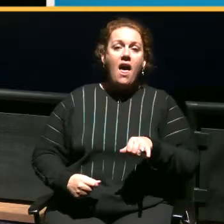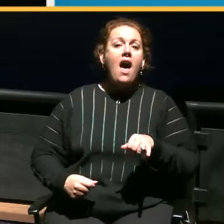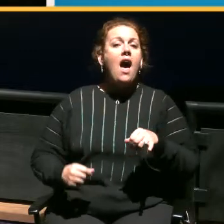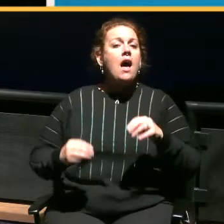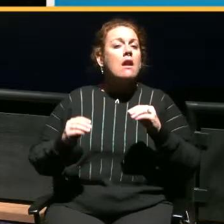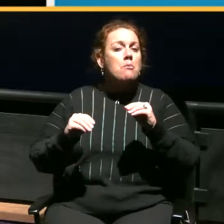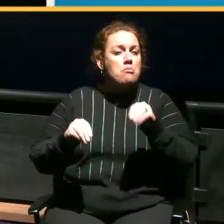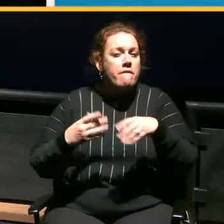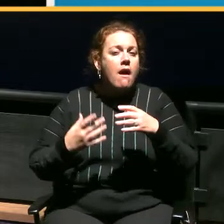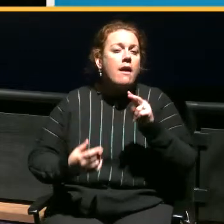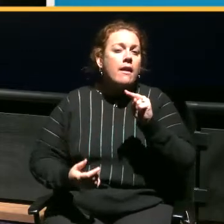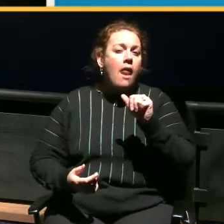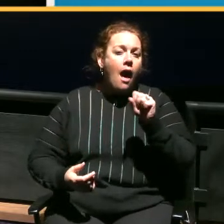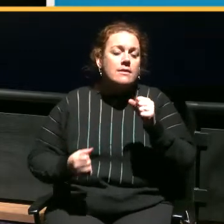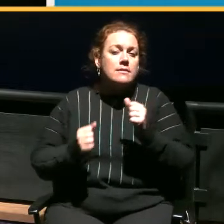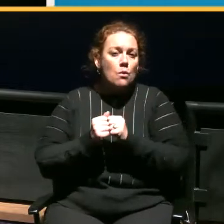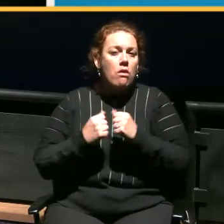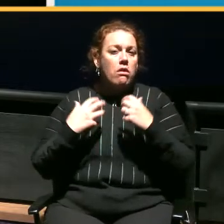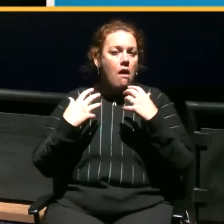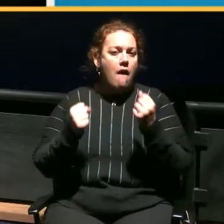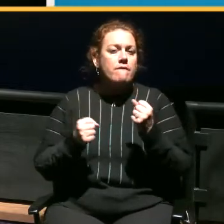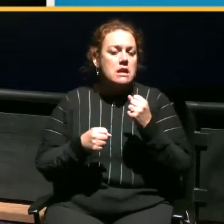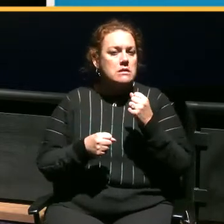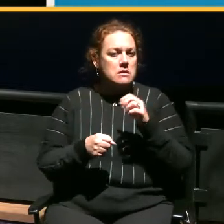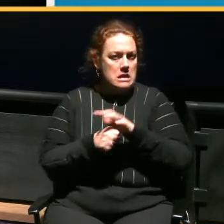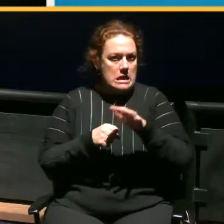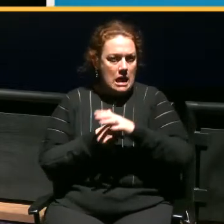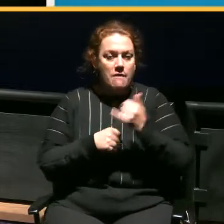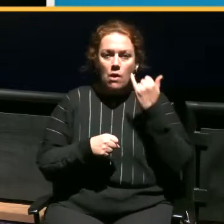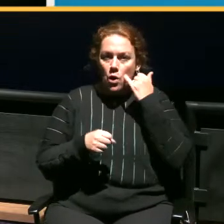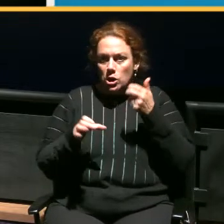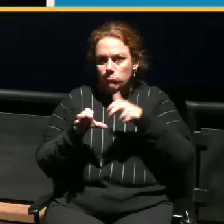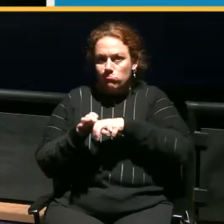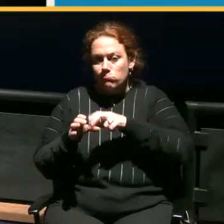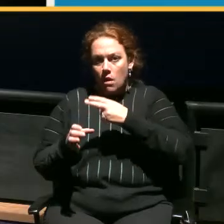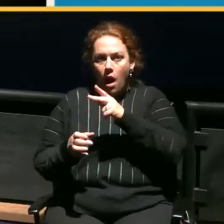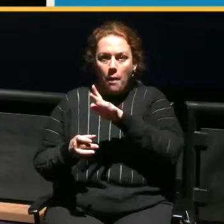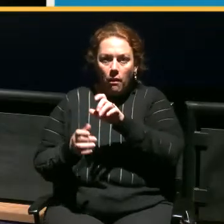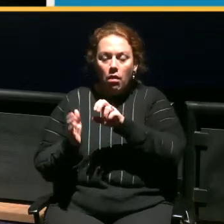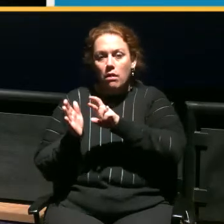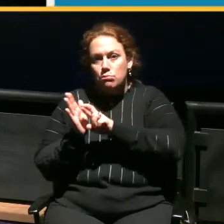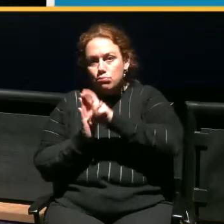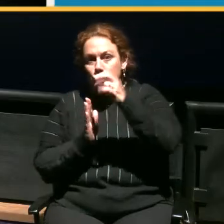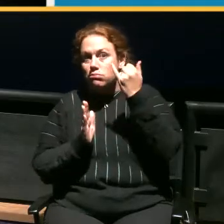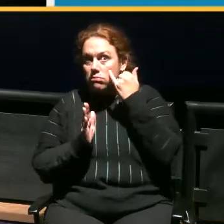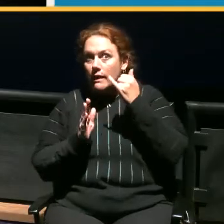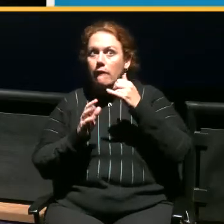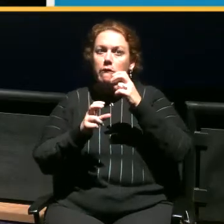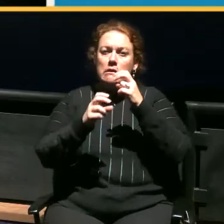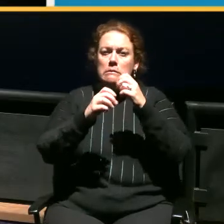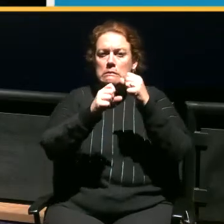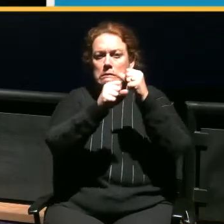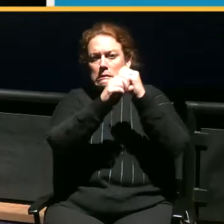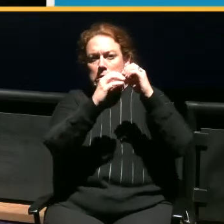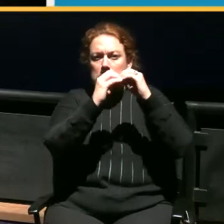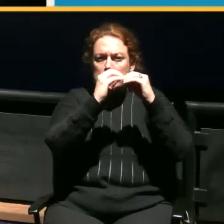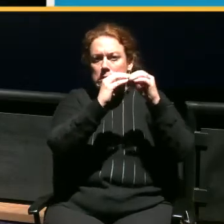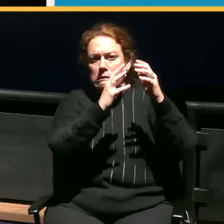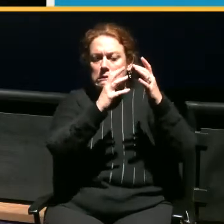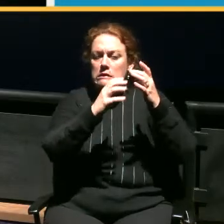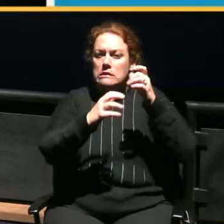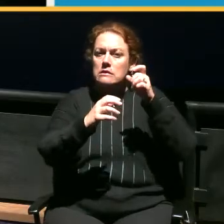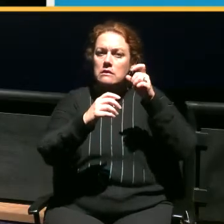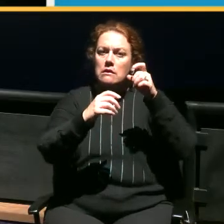NASA the confidence that we could go to Hubble, and if we had trouble with our spaceship, we